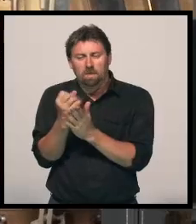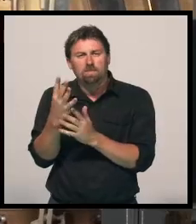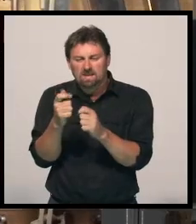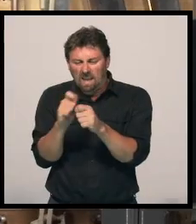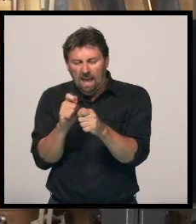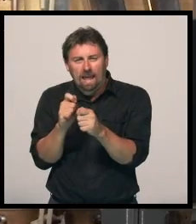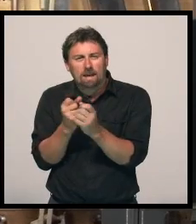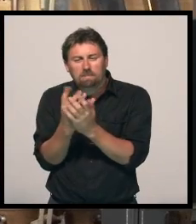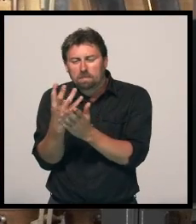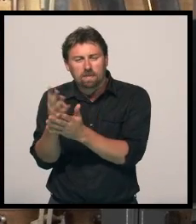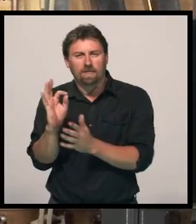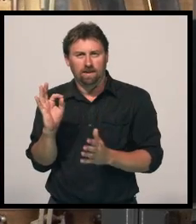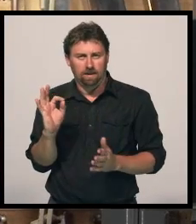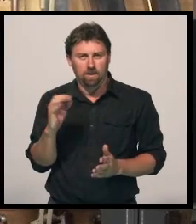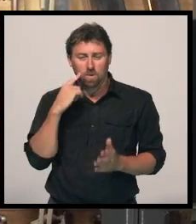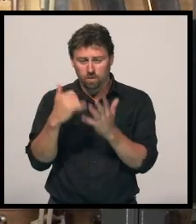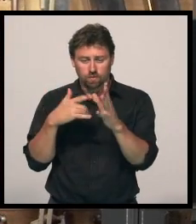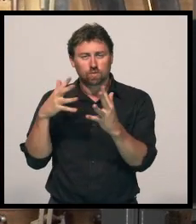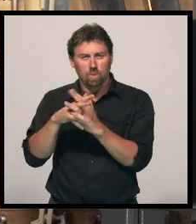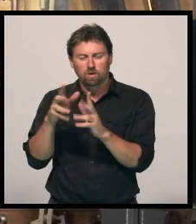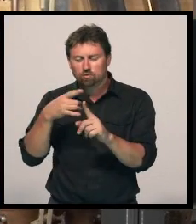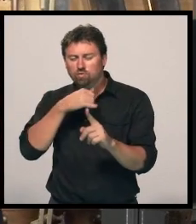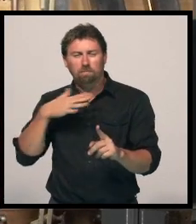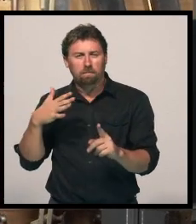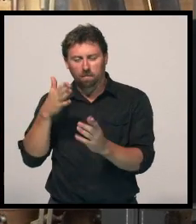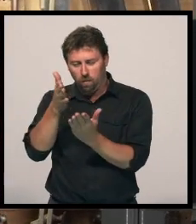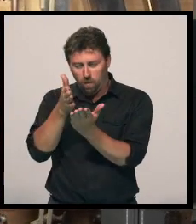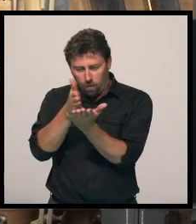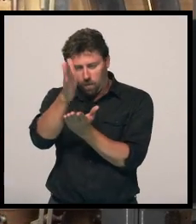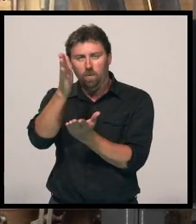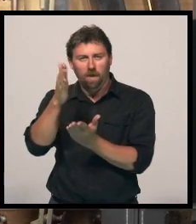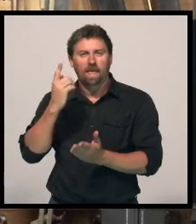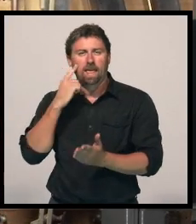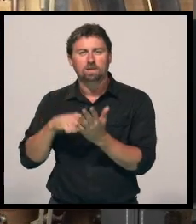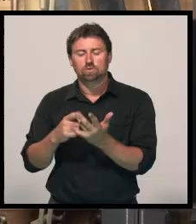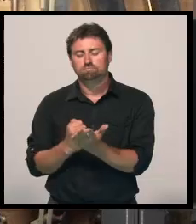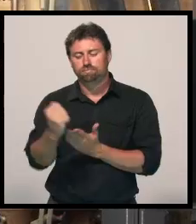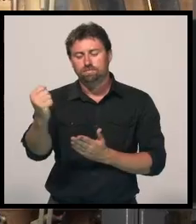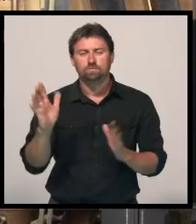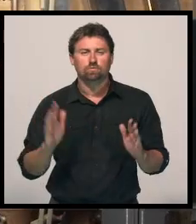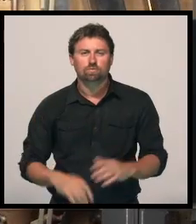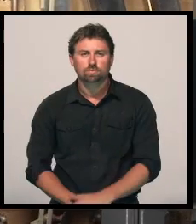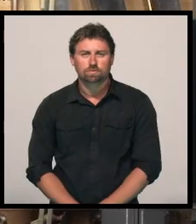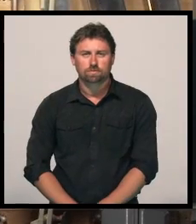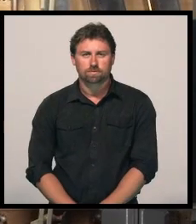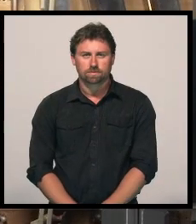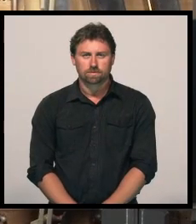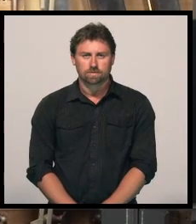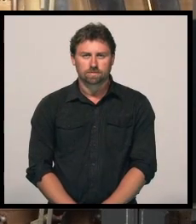So we'll just go over to the saw, we'll mark those, we'll go over to the router. I'll be using a straight bit, and then we can cut all the